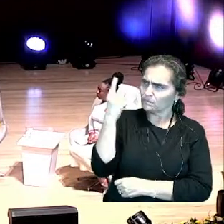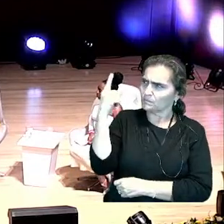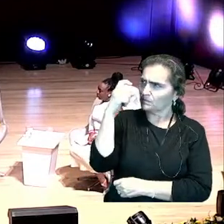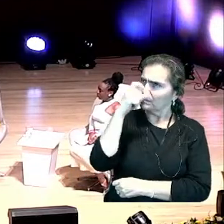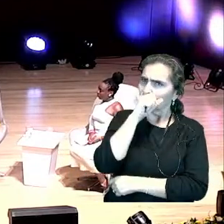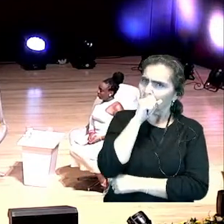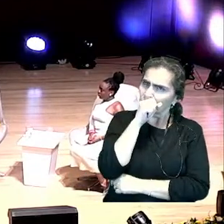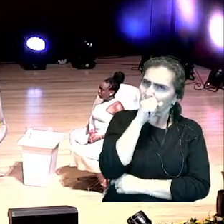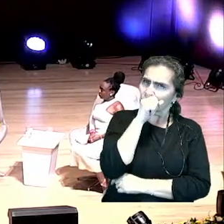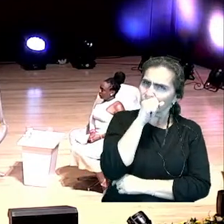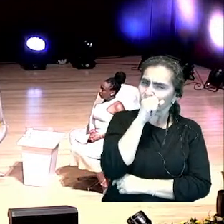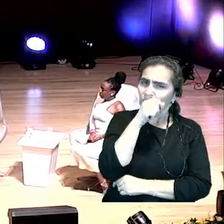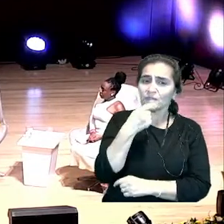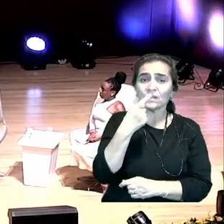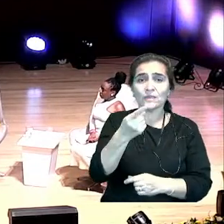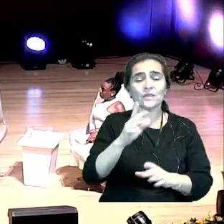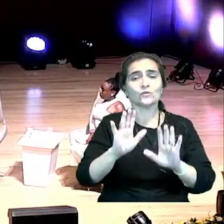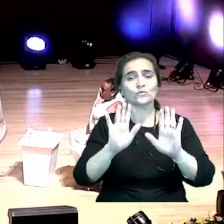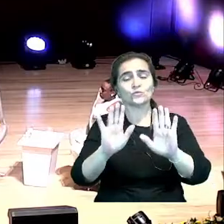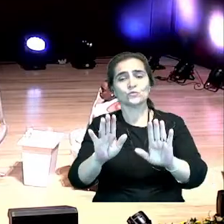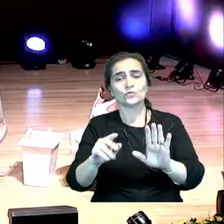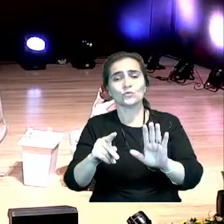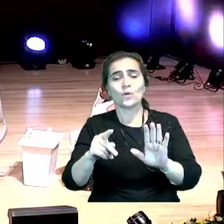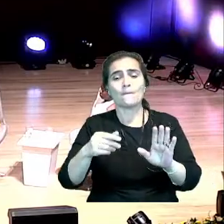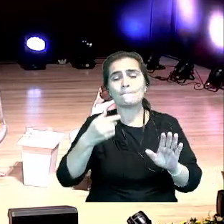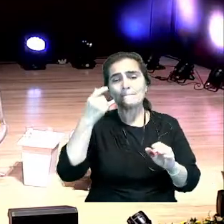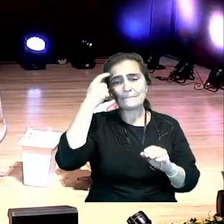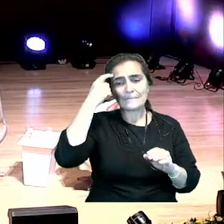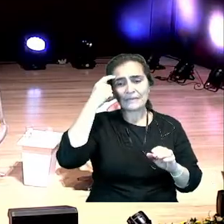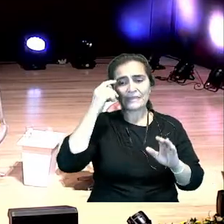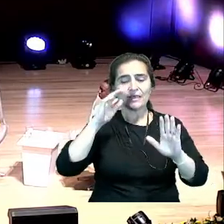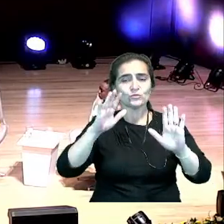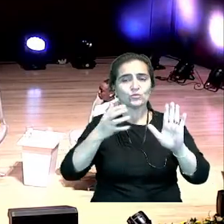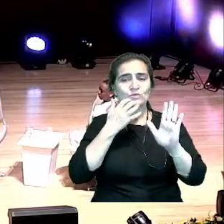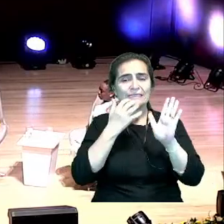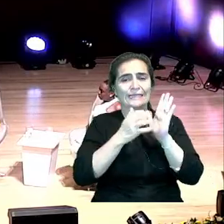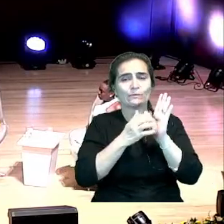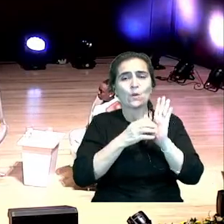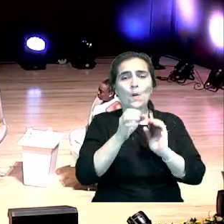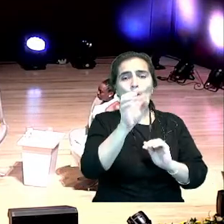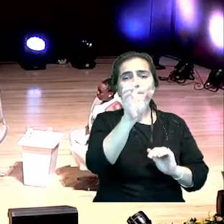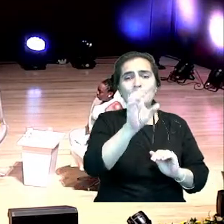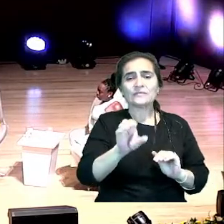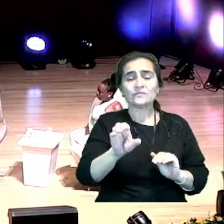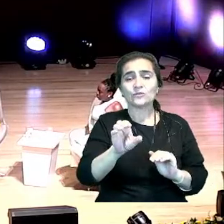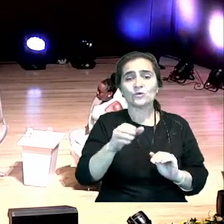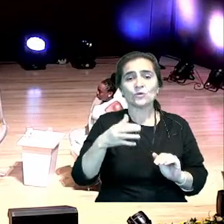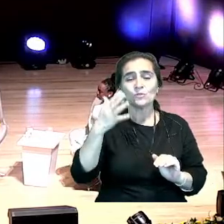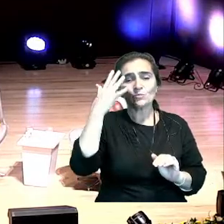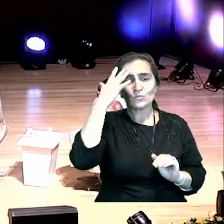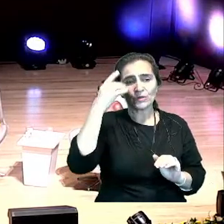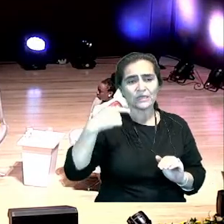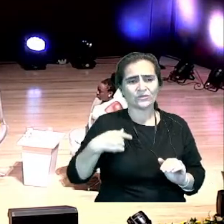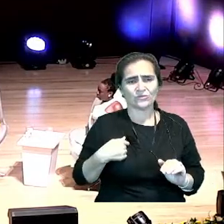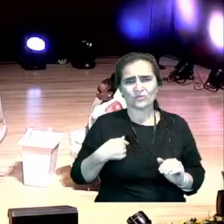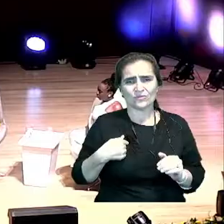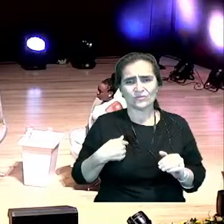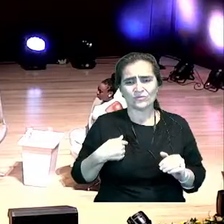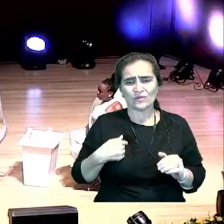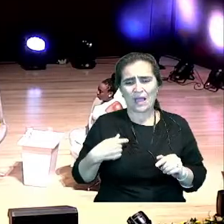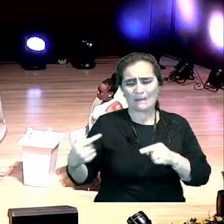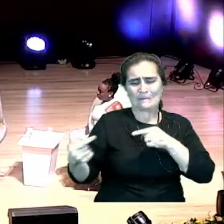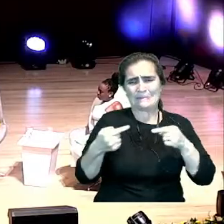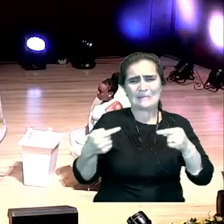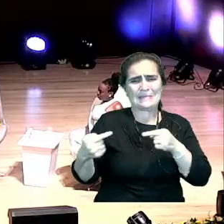know. Otherwise, I decided to present us with a new model, a Pacific approach